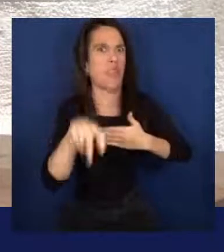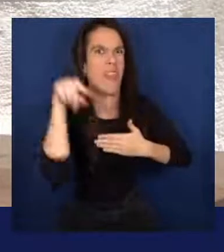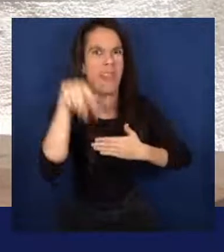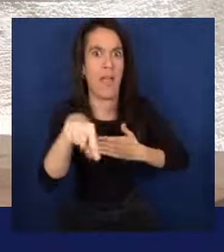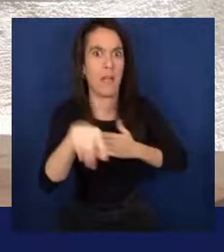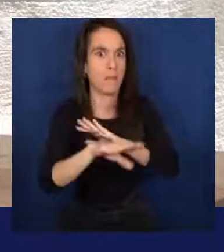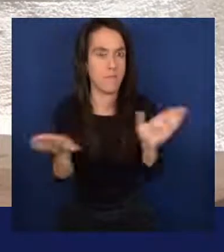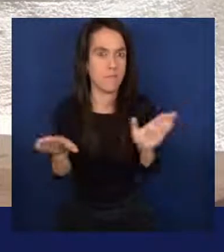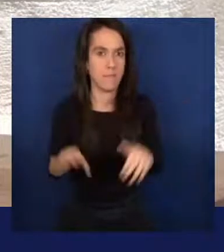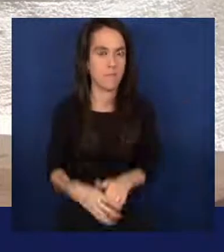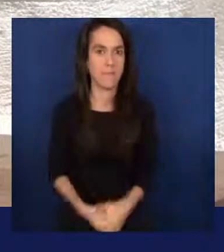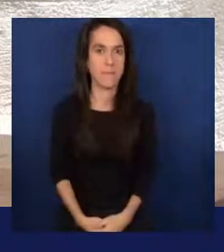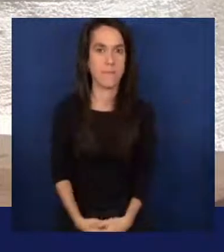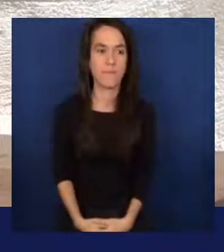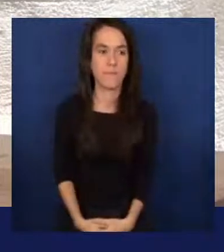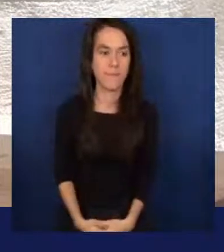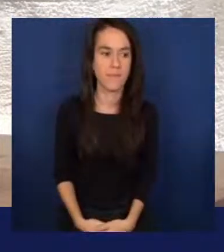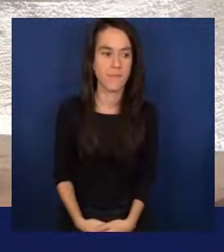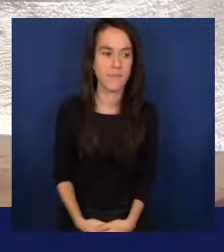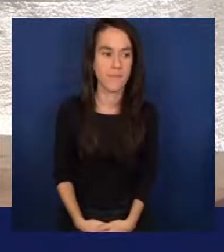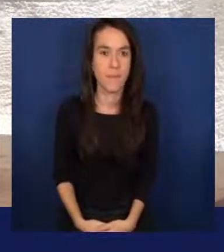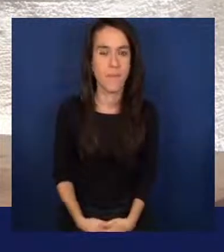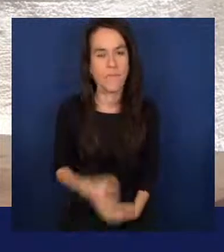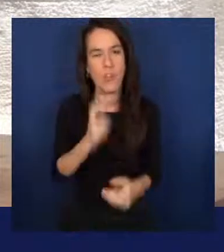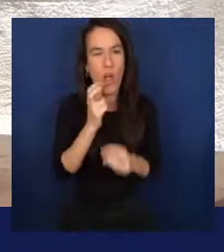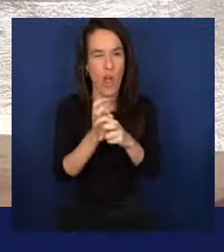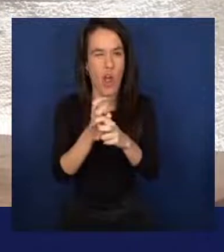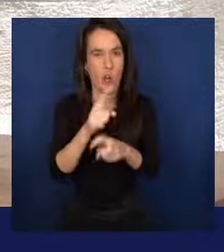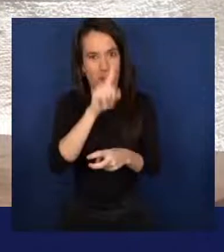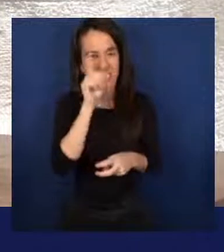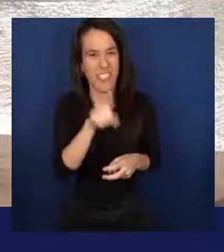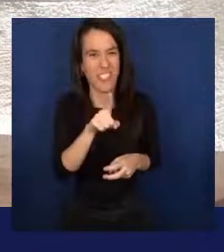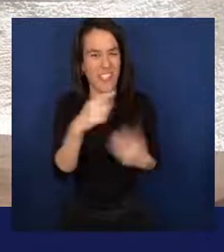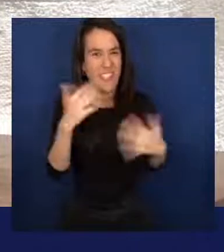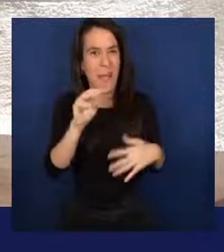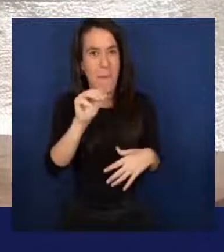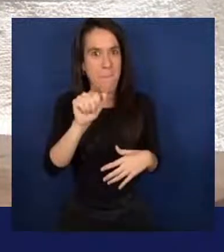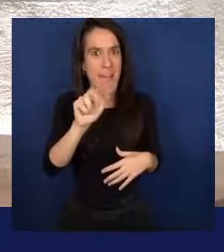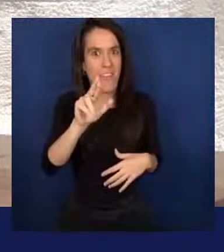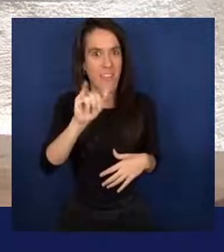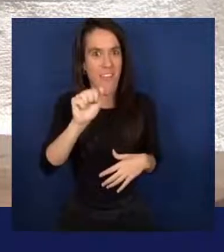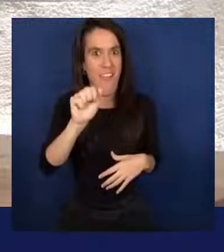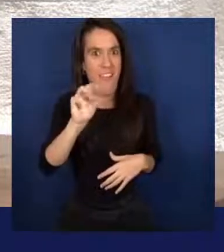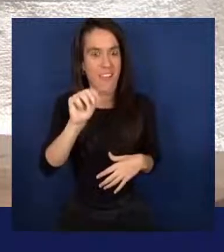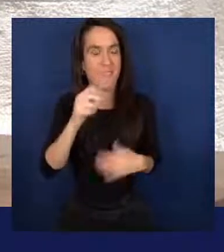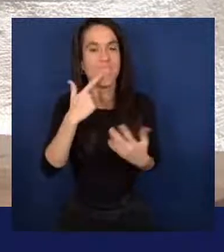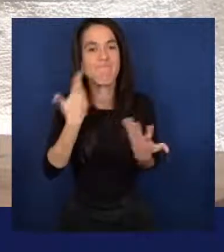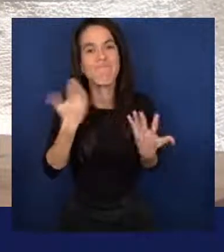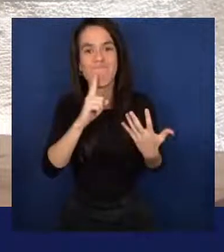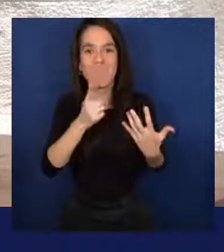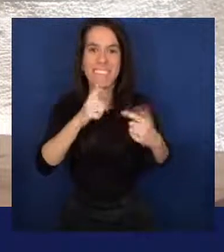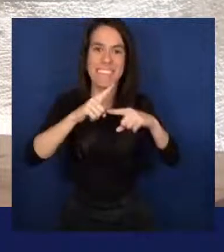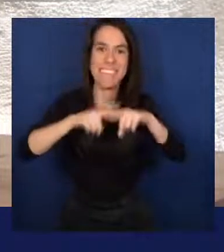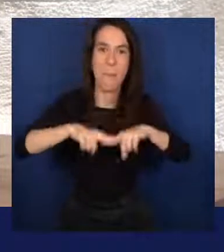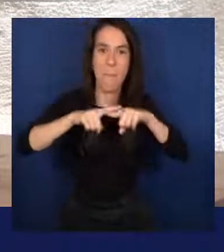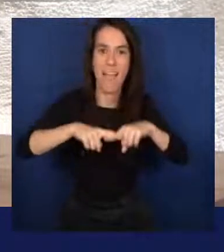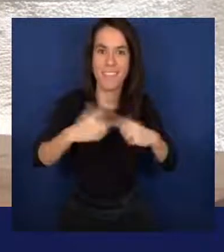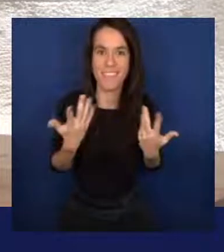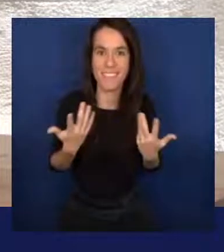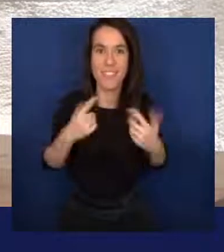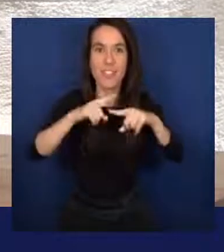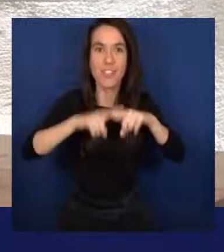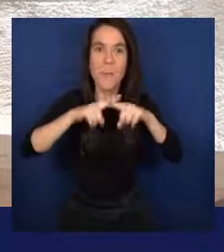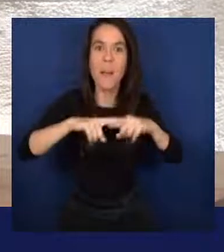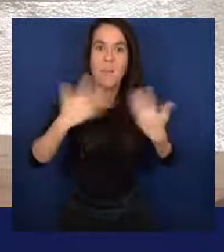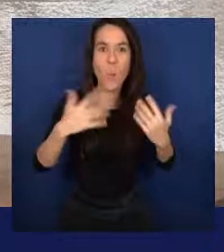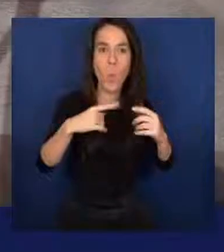Wow, that's a hard question. It is. Again, an answer would be that depends. It depends on the algorithm. It depends